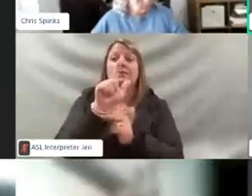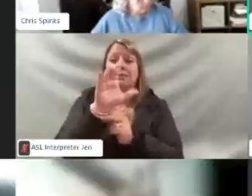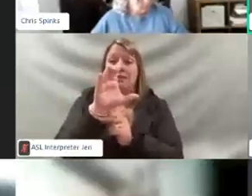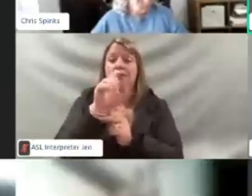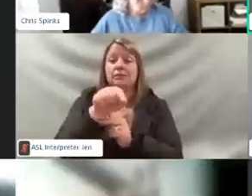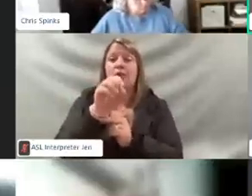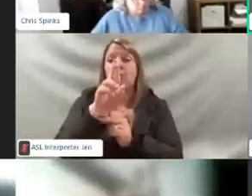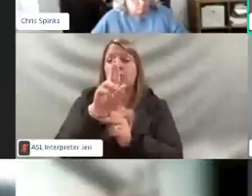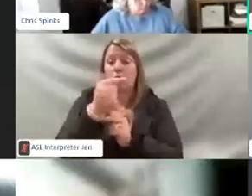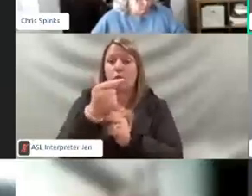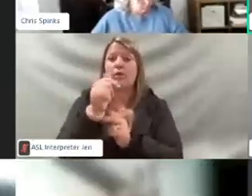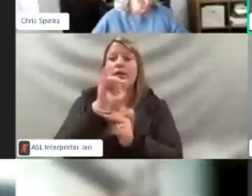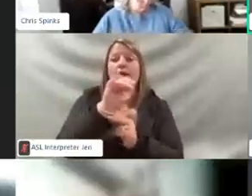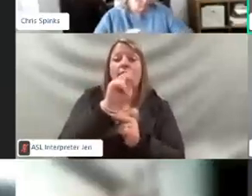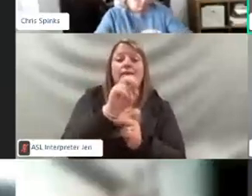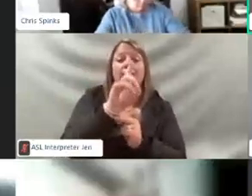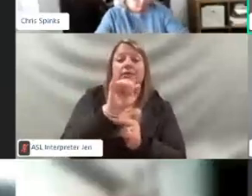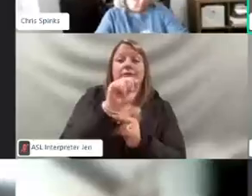indianasilc.org. That's